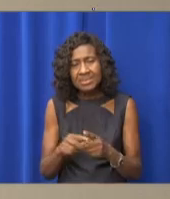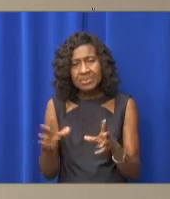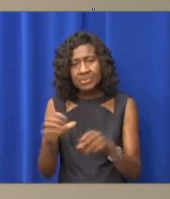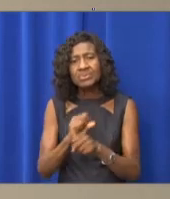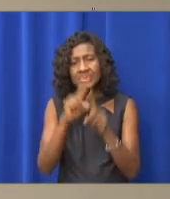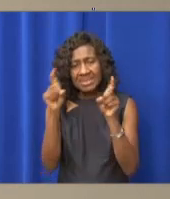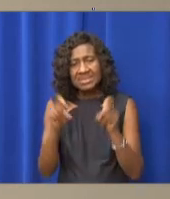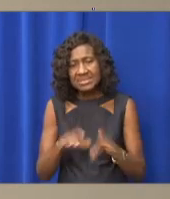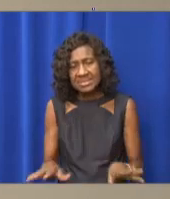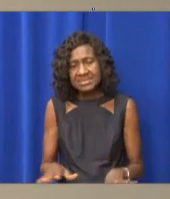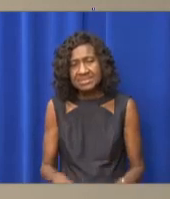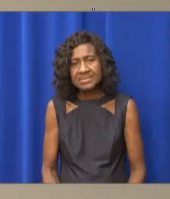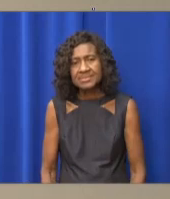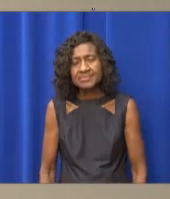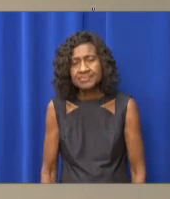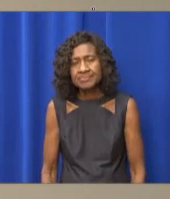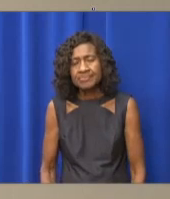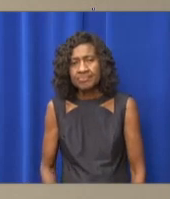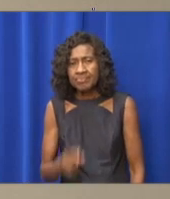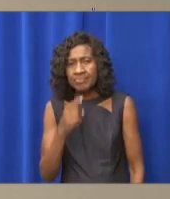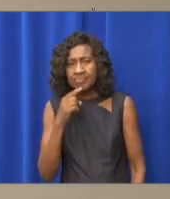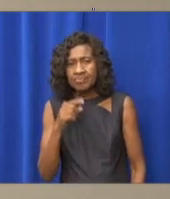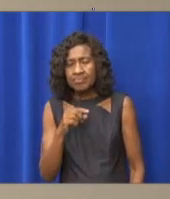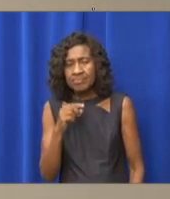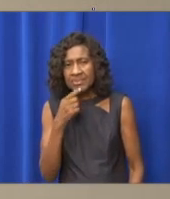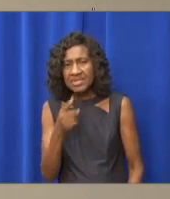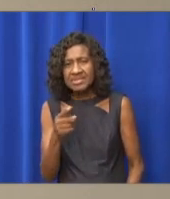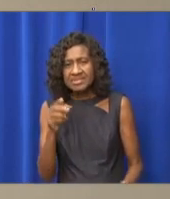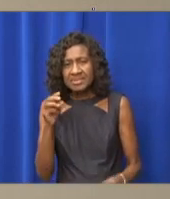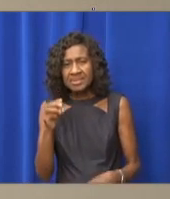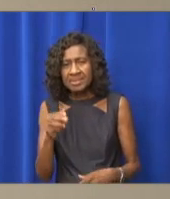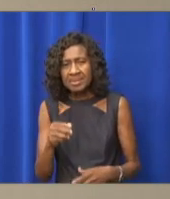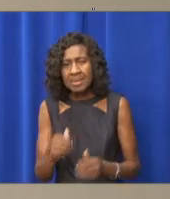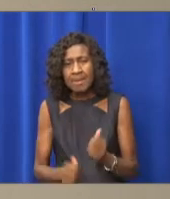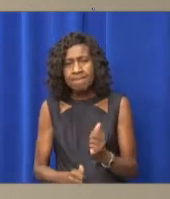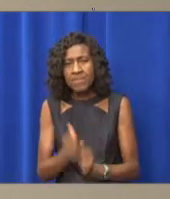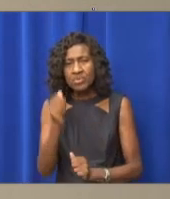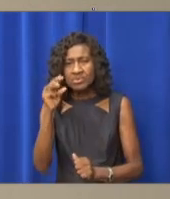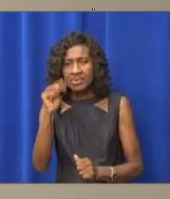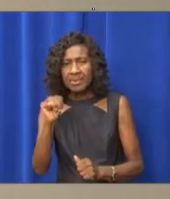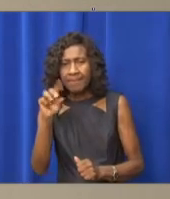I think most of them, the MLAs that have contacted me, want to be tested.